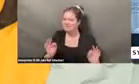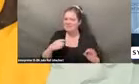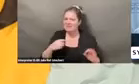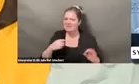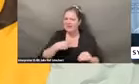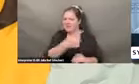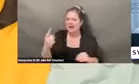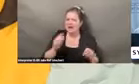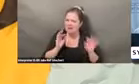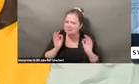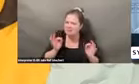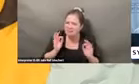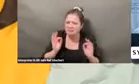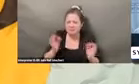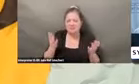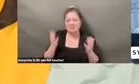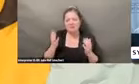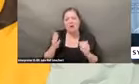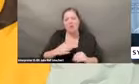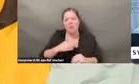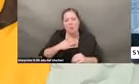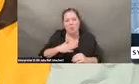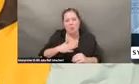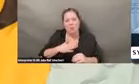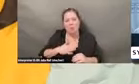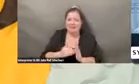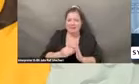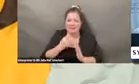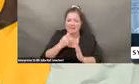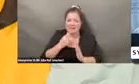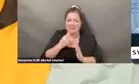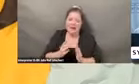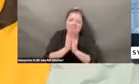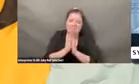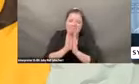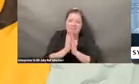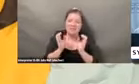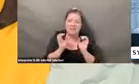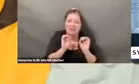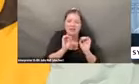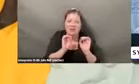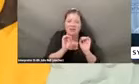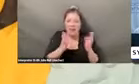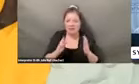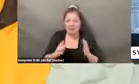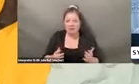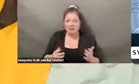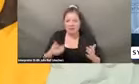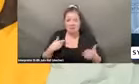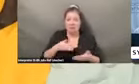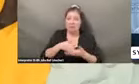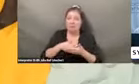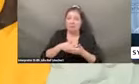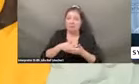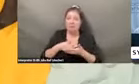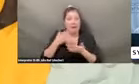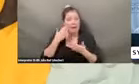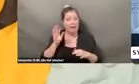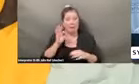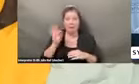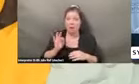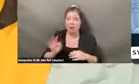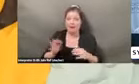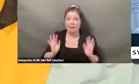overstate the need for everyone to just give any feedback. Just say, I can't do this. I have no clue why, but it's fine. That feedback